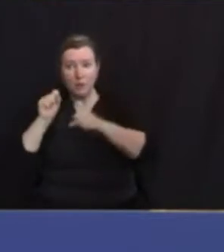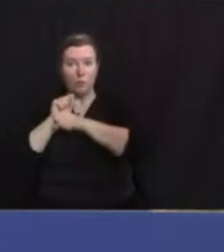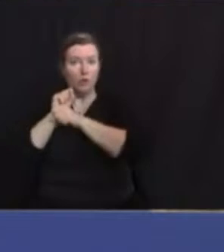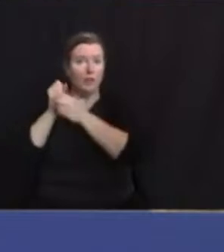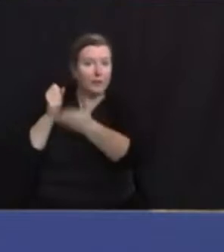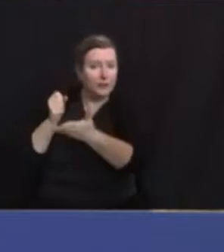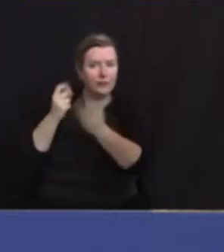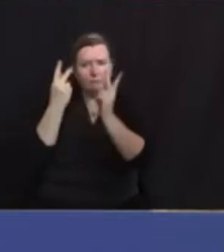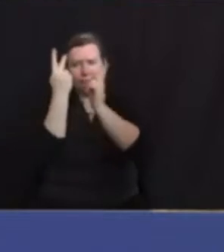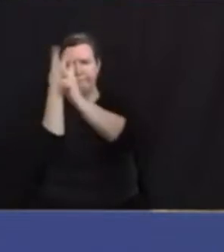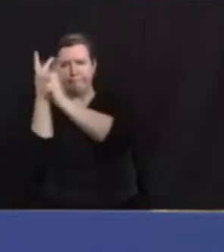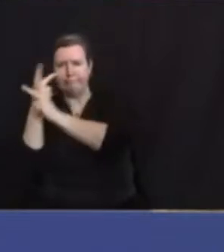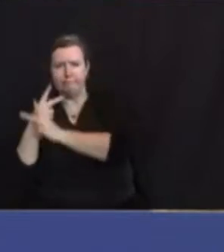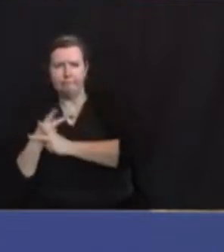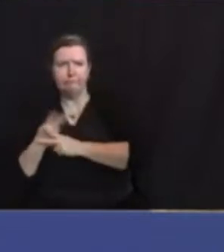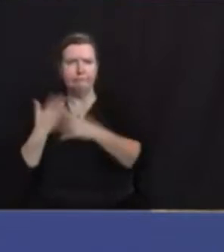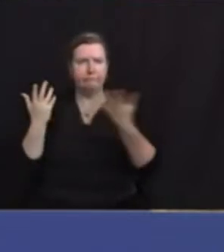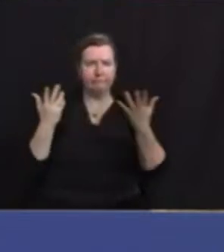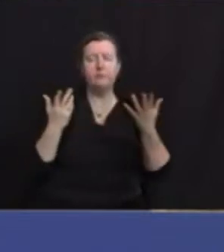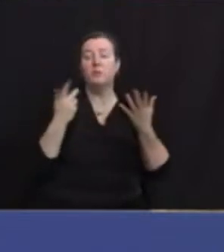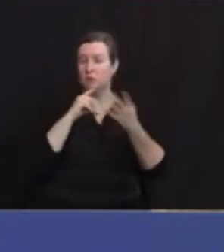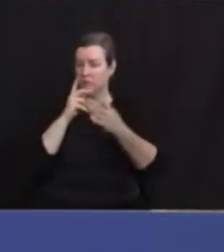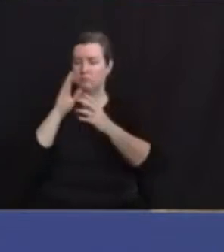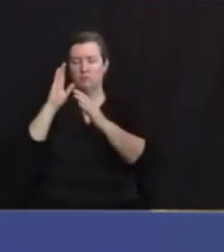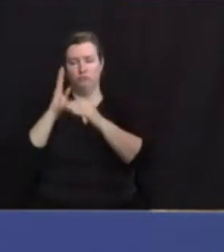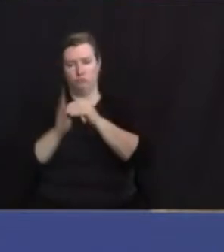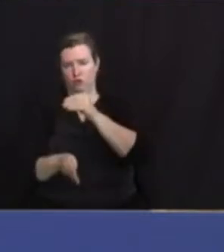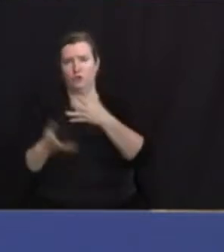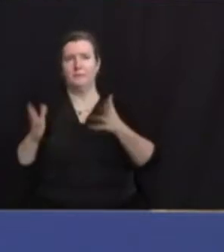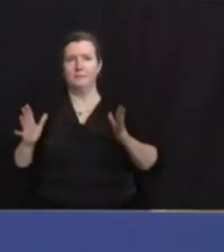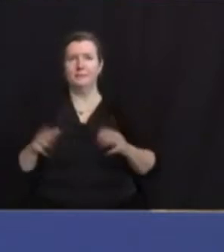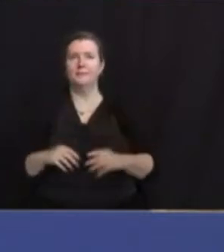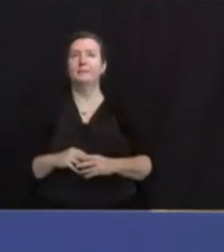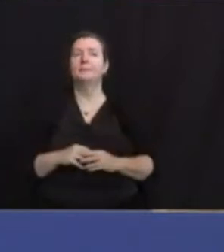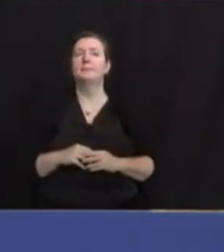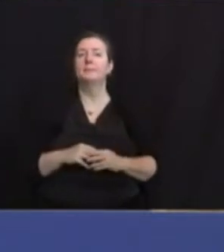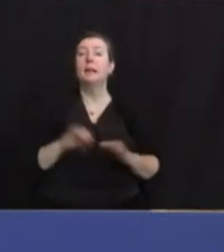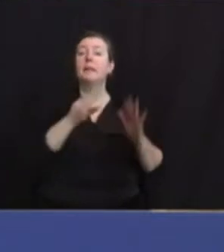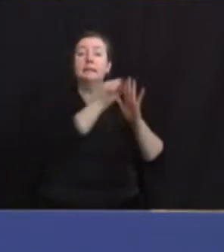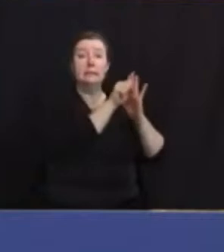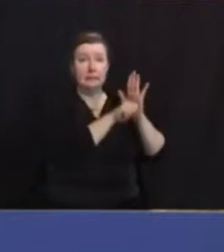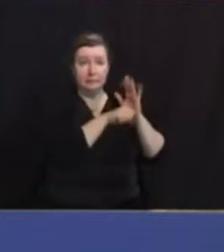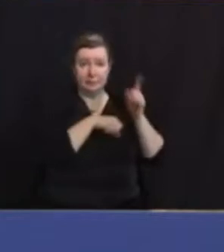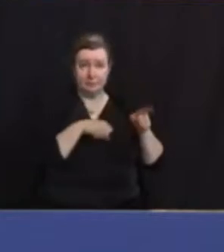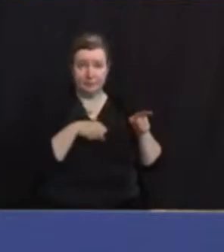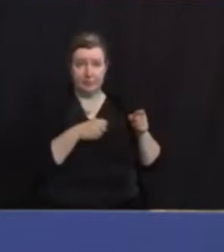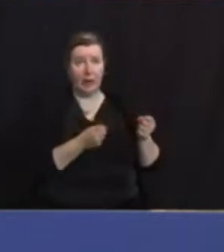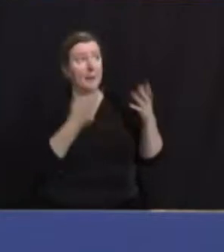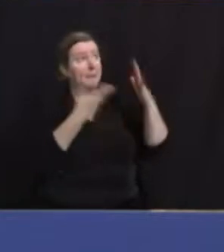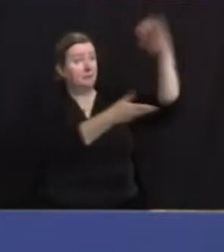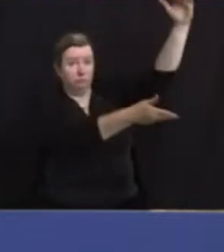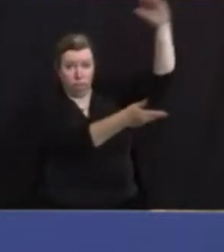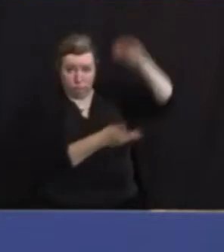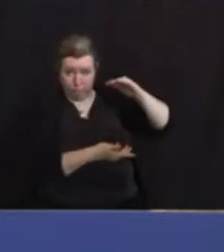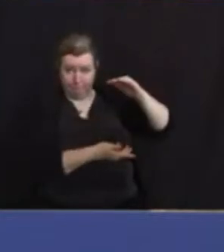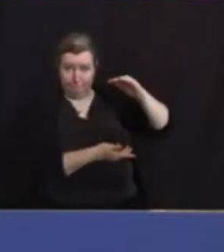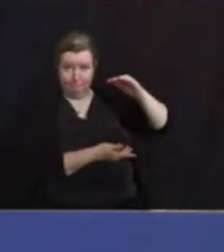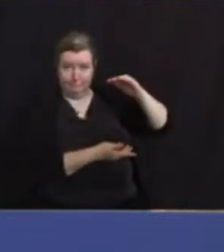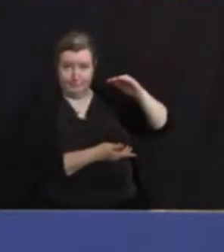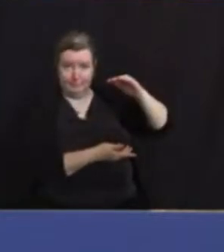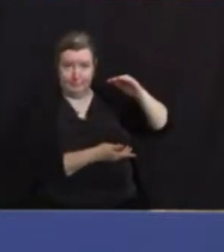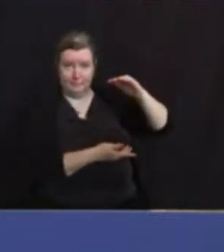through it. On the state side, number of shots in arm divided by doses that we've gotten,